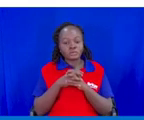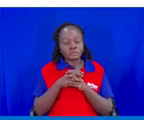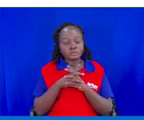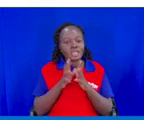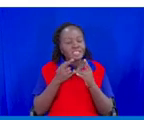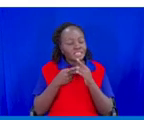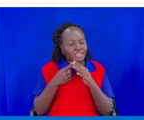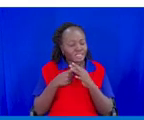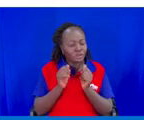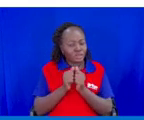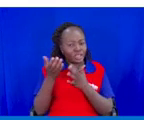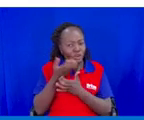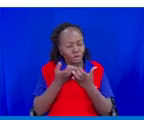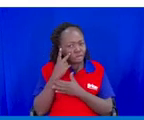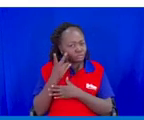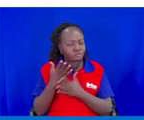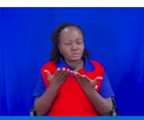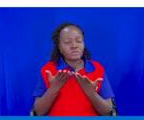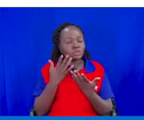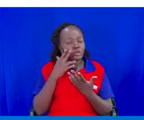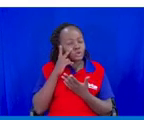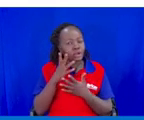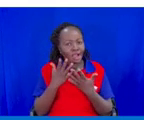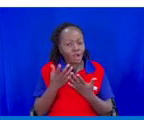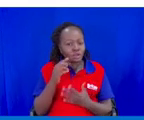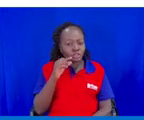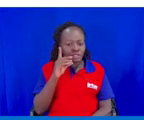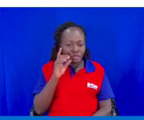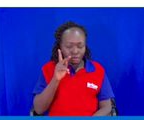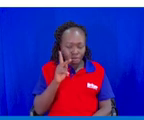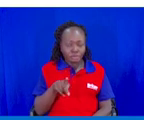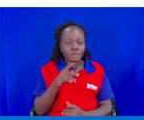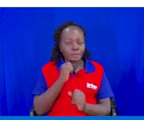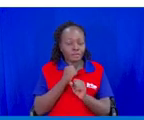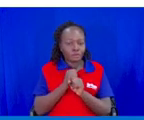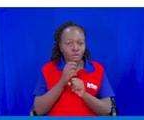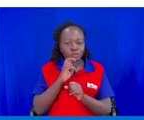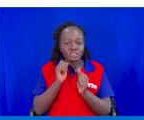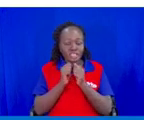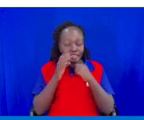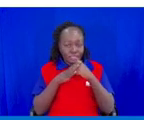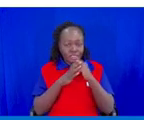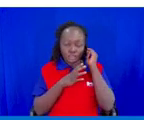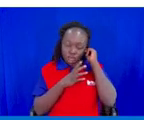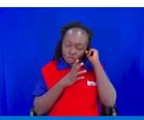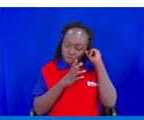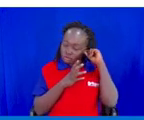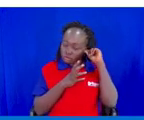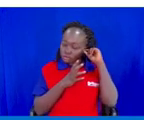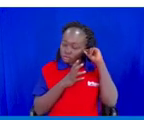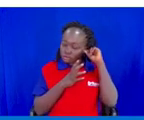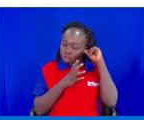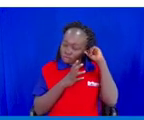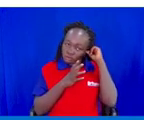whereby we look at how the Kenyan GDP performed in 2019 as compared to